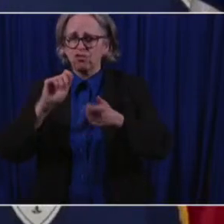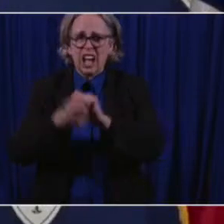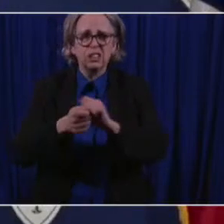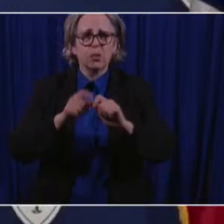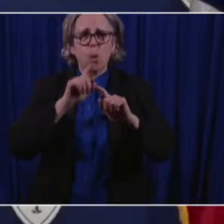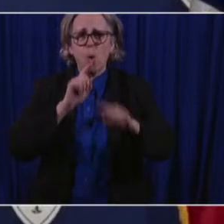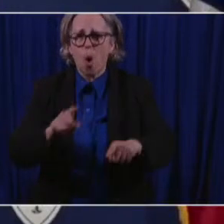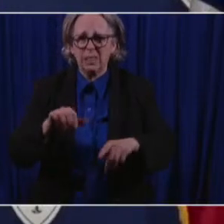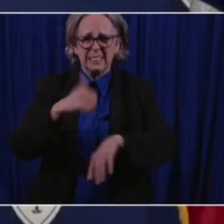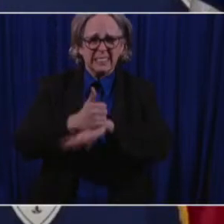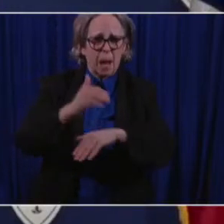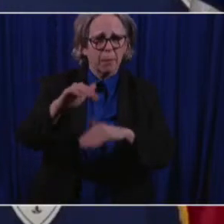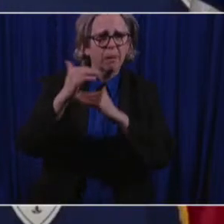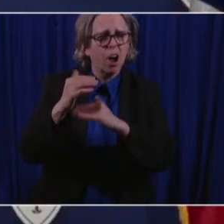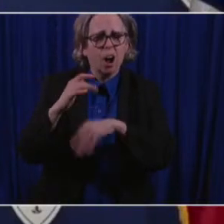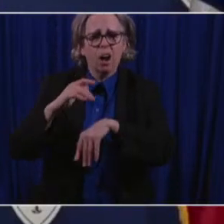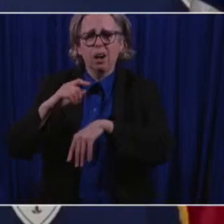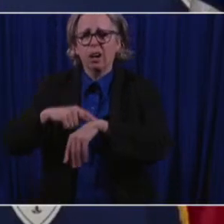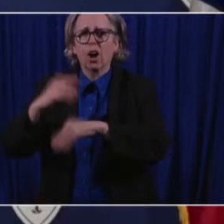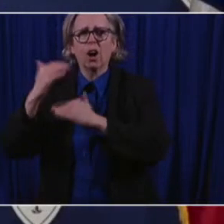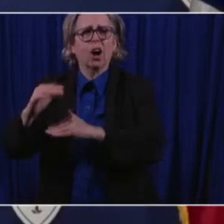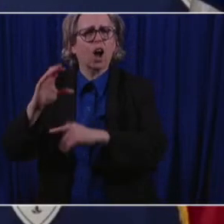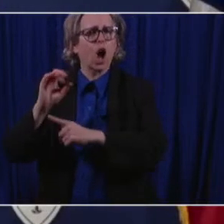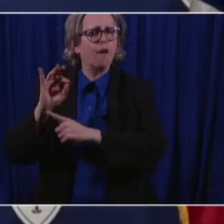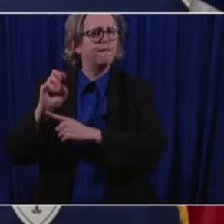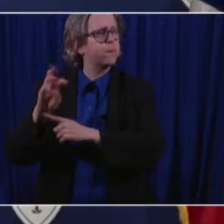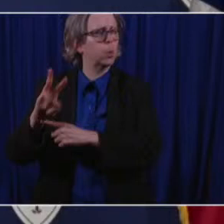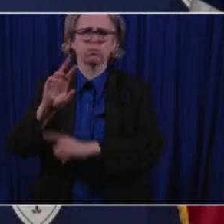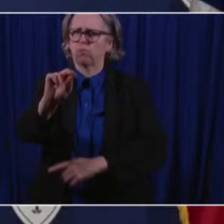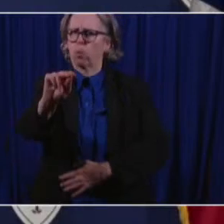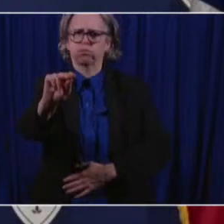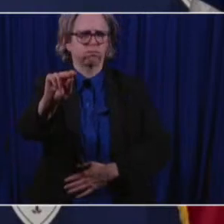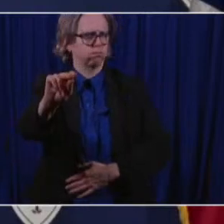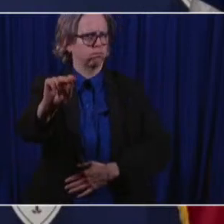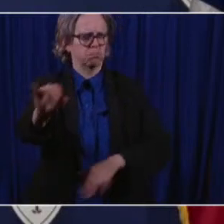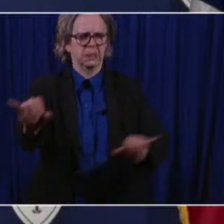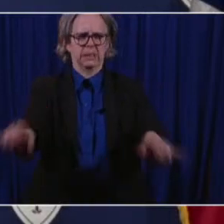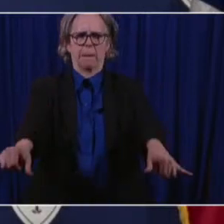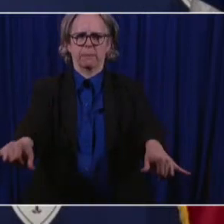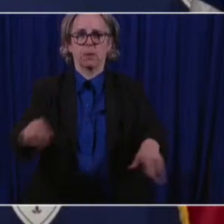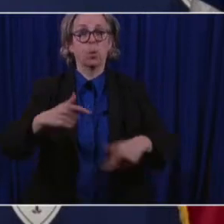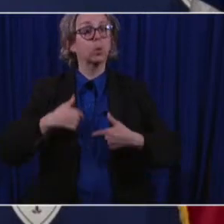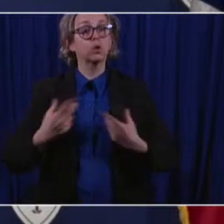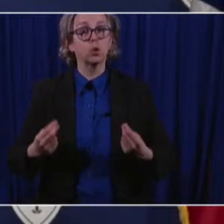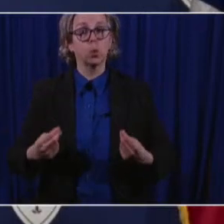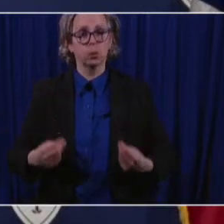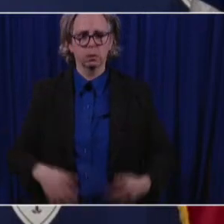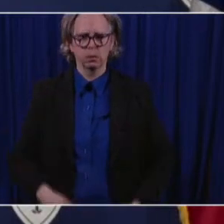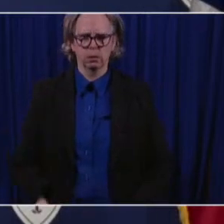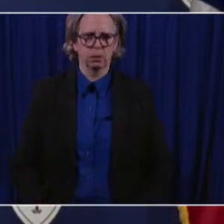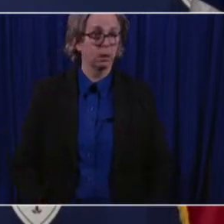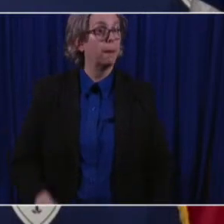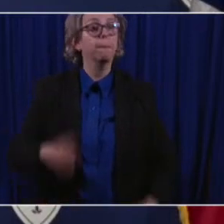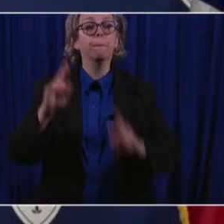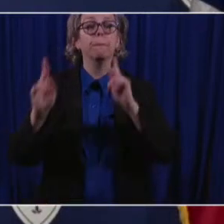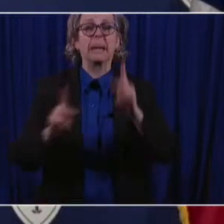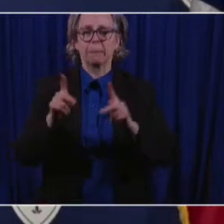at is the case numbers. And while Franklin County is certainly not low, it's not the